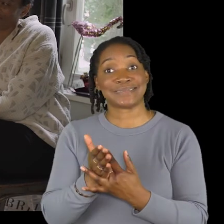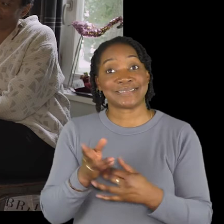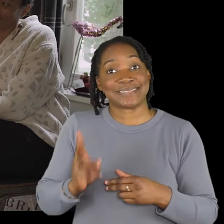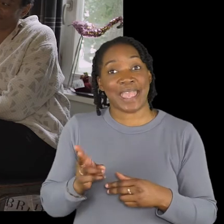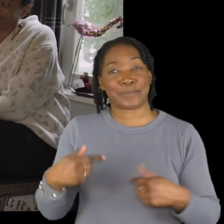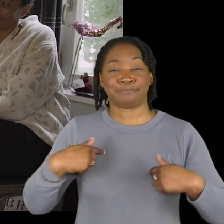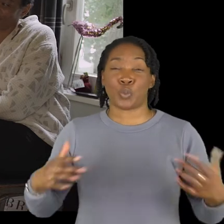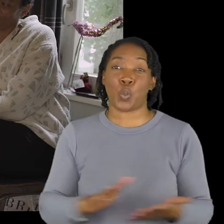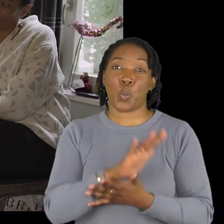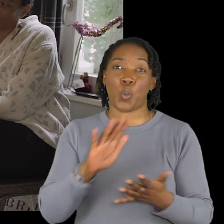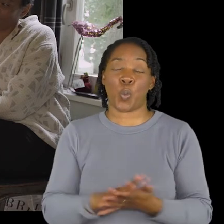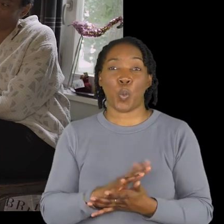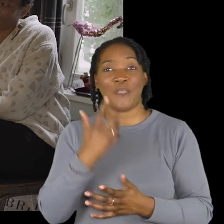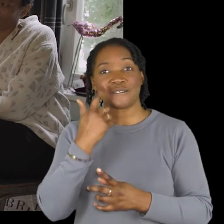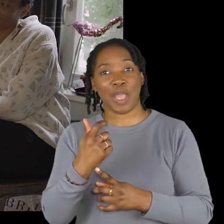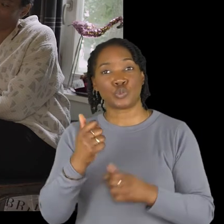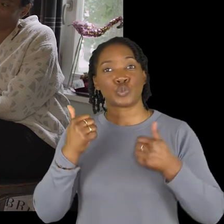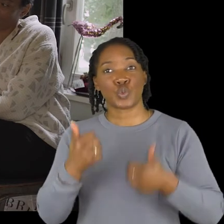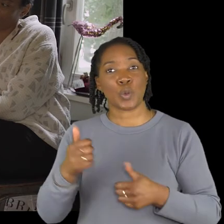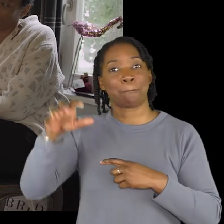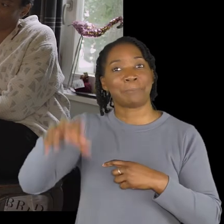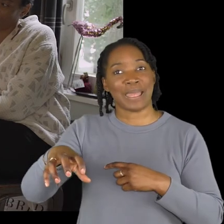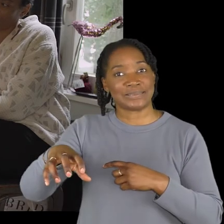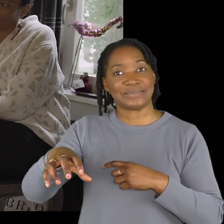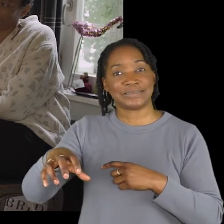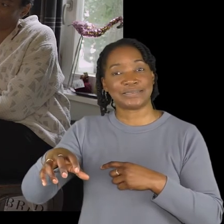just delighted that it found a place